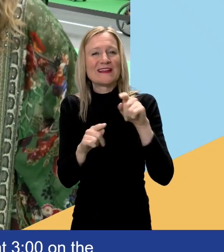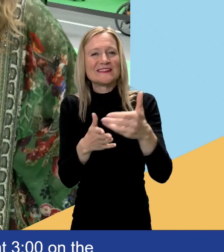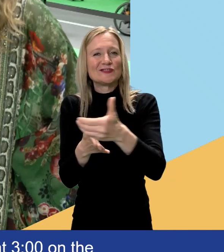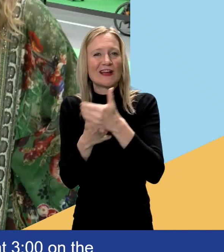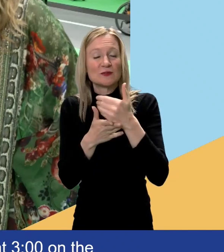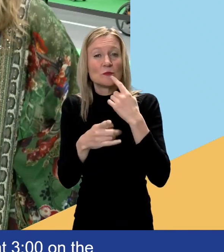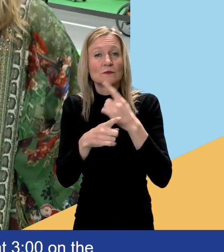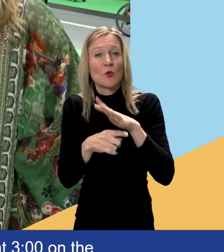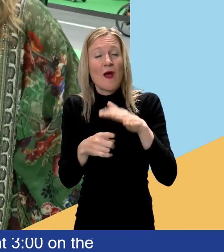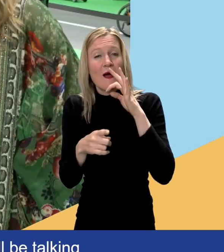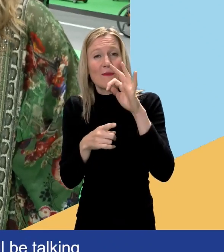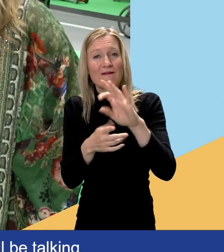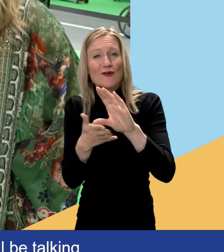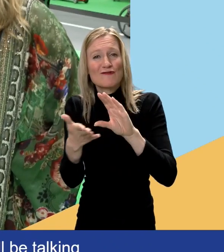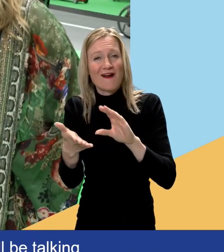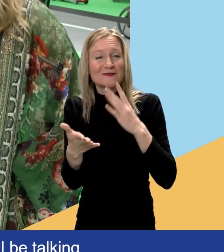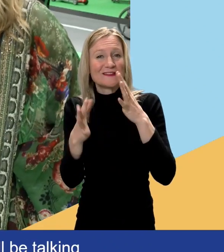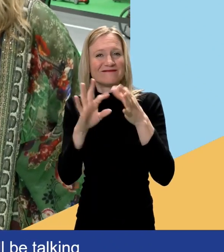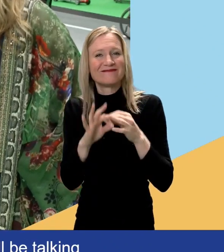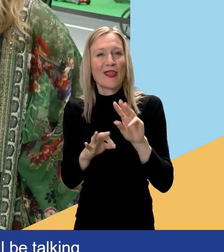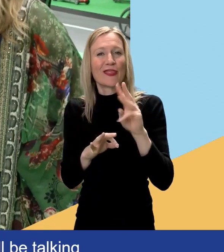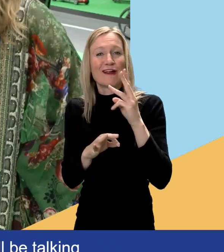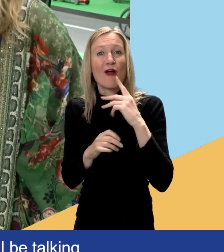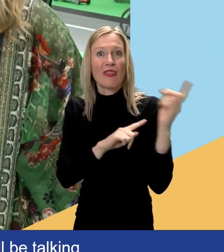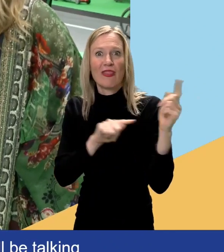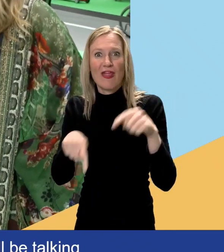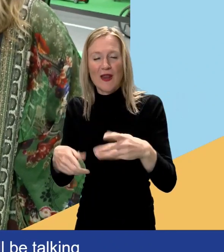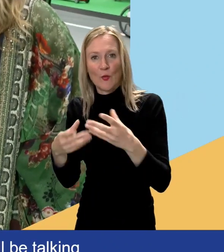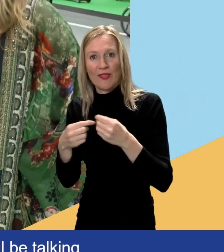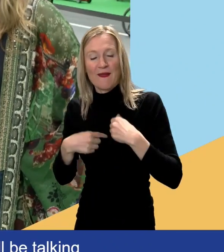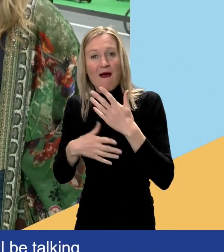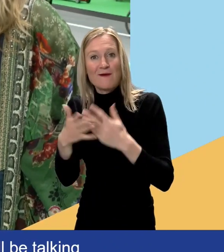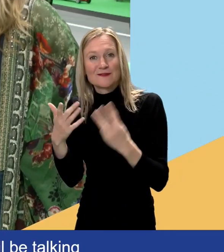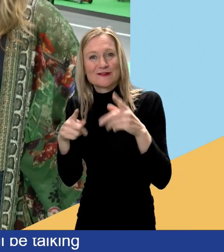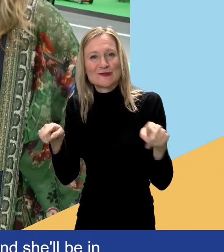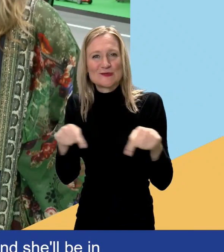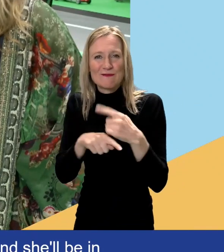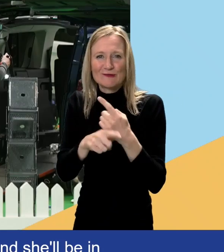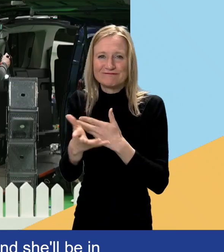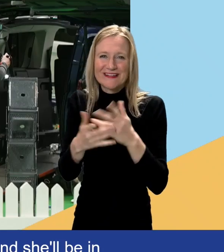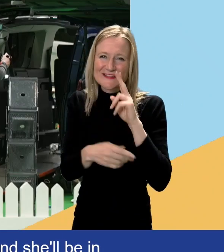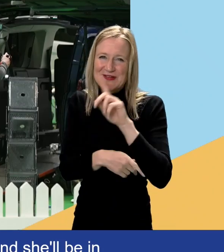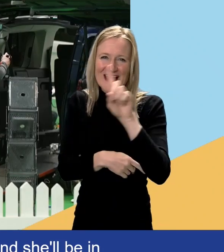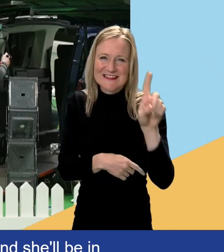for grants. So join us there at 3, and then she'll be in the studio with me at 3:30. See you later.